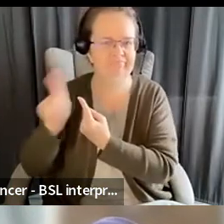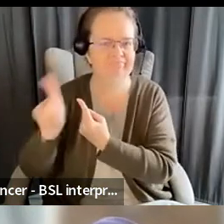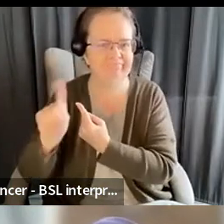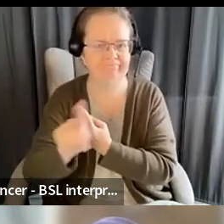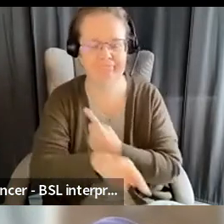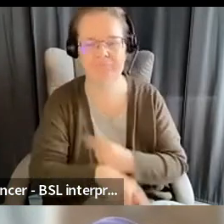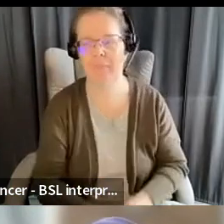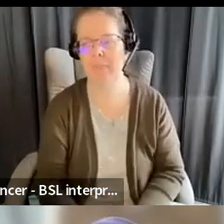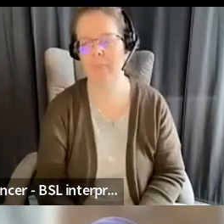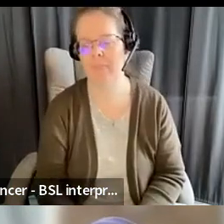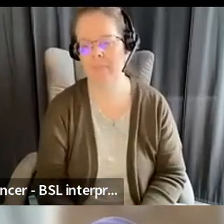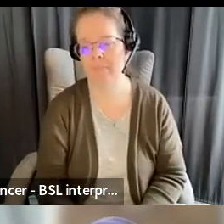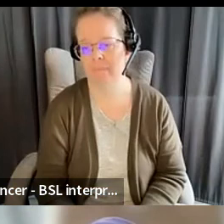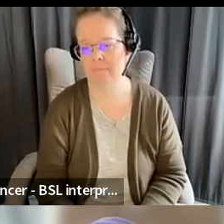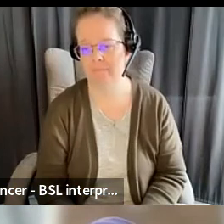So